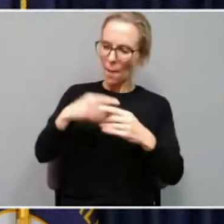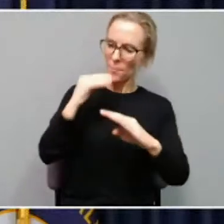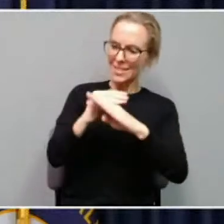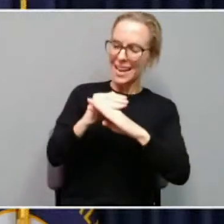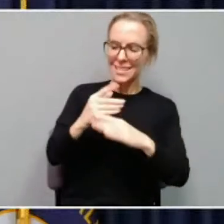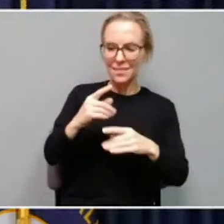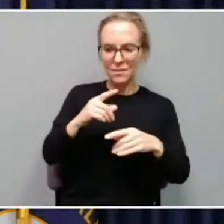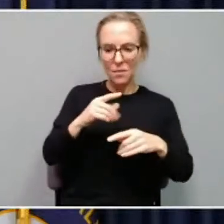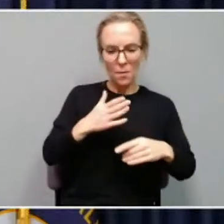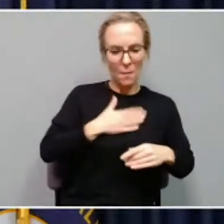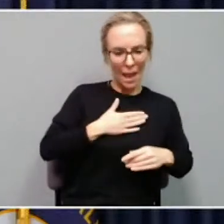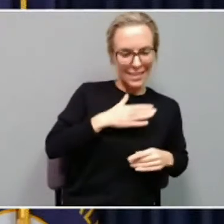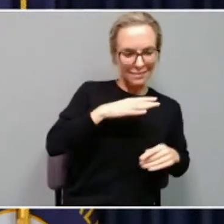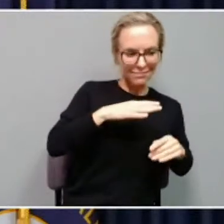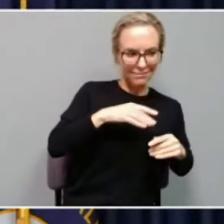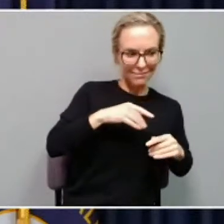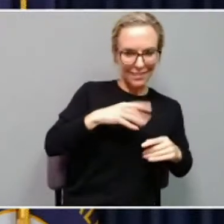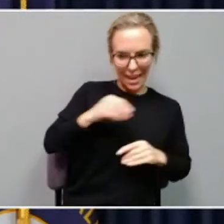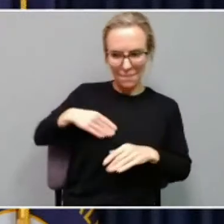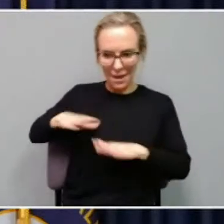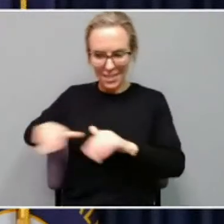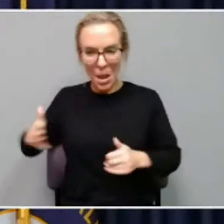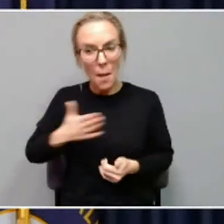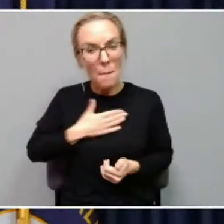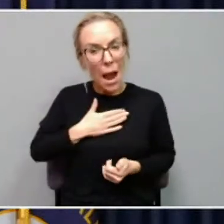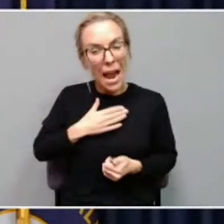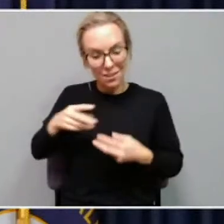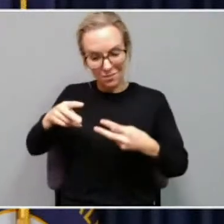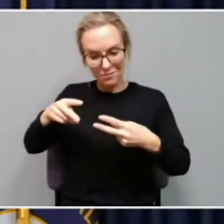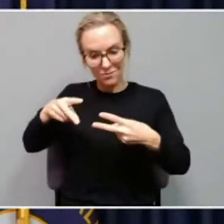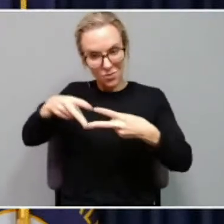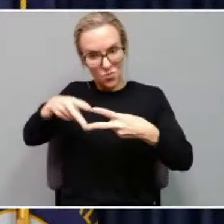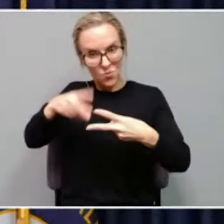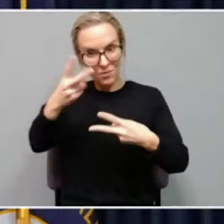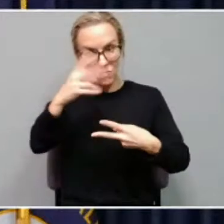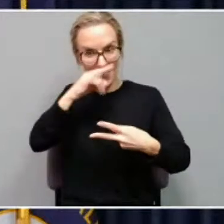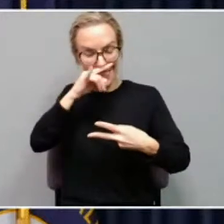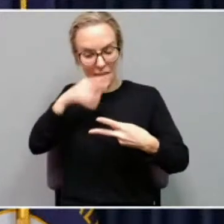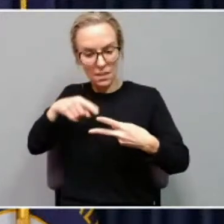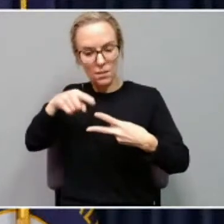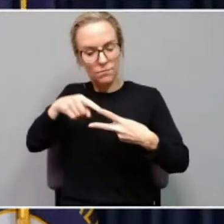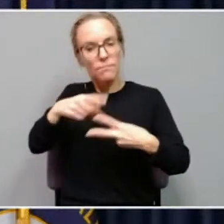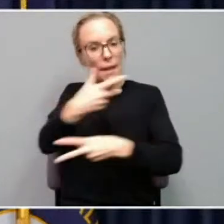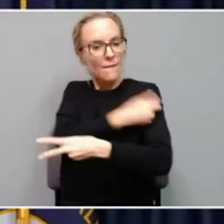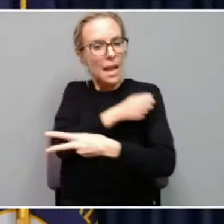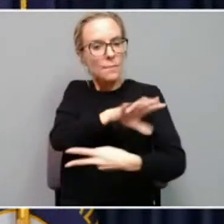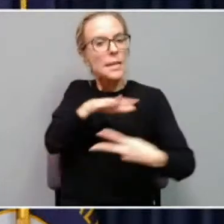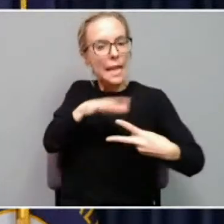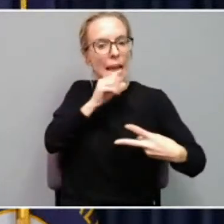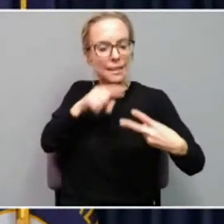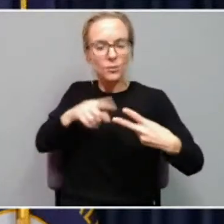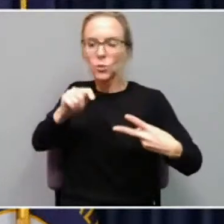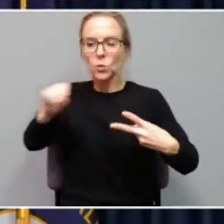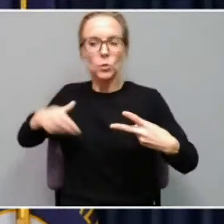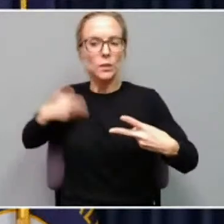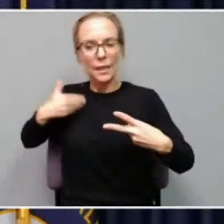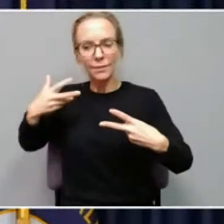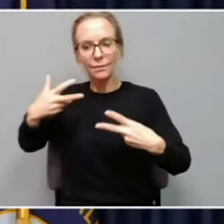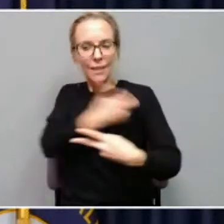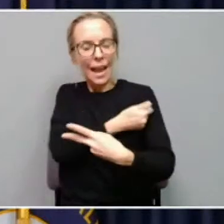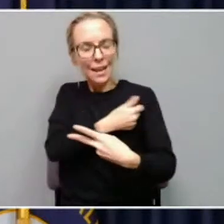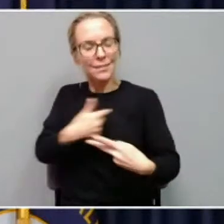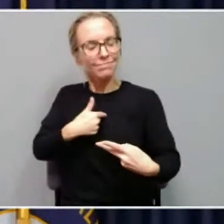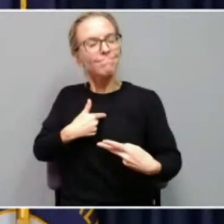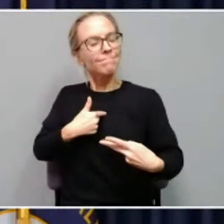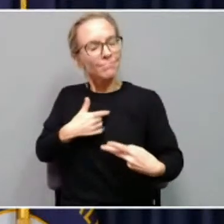unvaccinated child, too young to be vaccinated, and one that is vaccinated. This is what we have to do. Speaking of